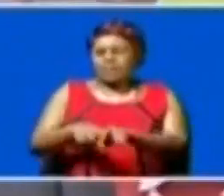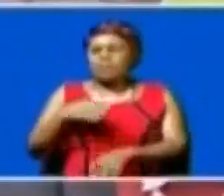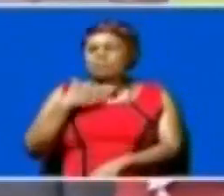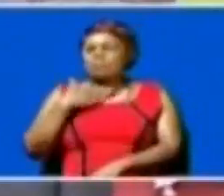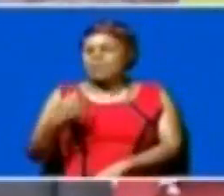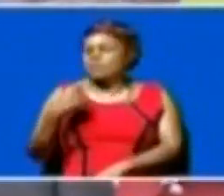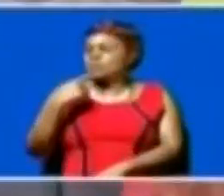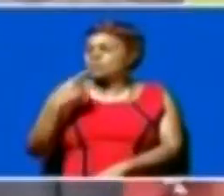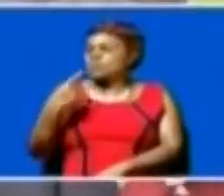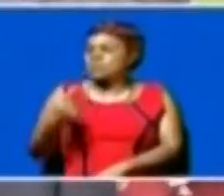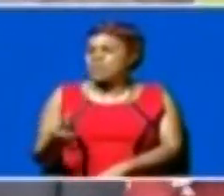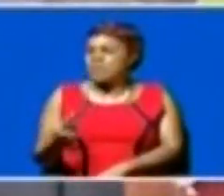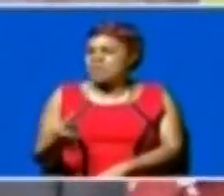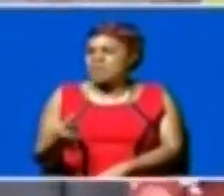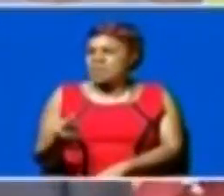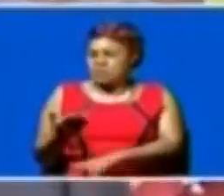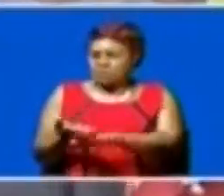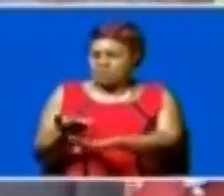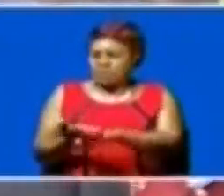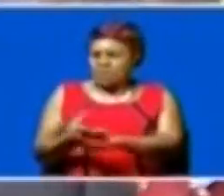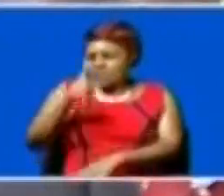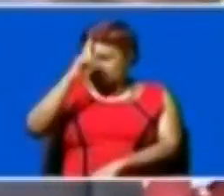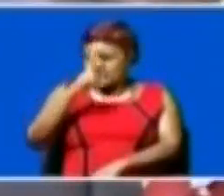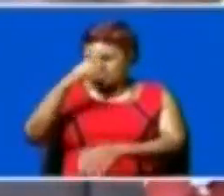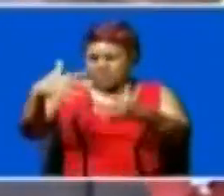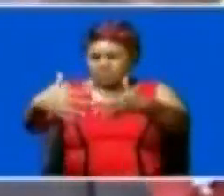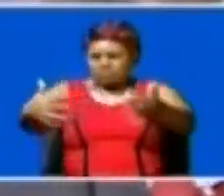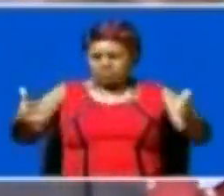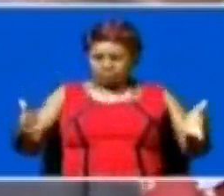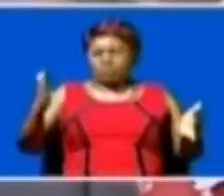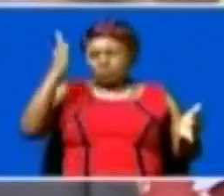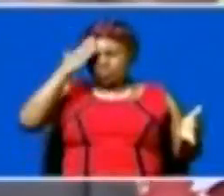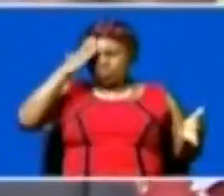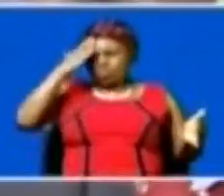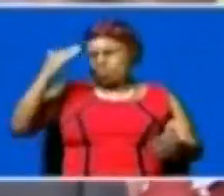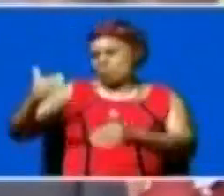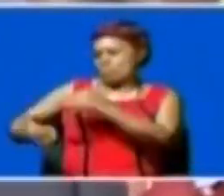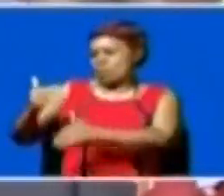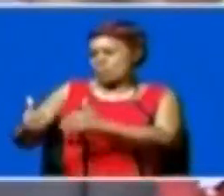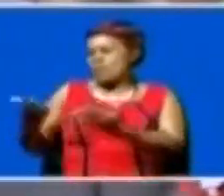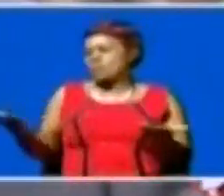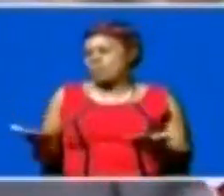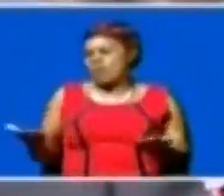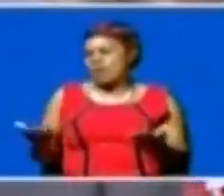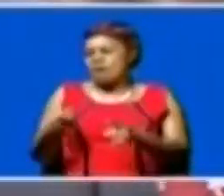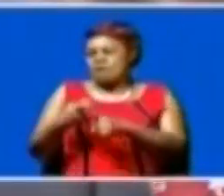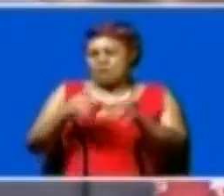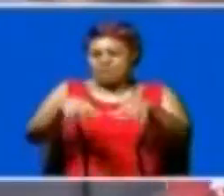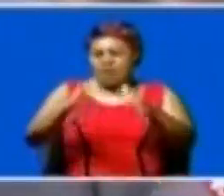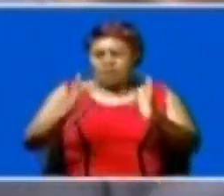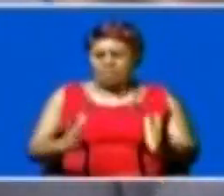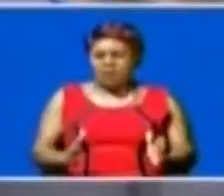to say that this swamp requires serious demarcation so that we can actually know, identify the